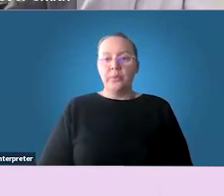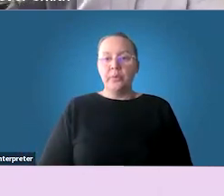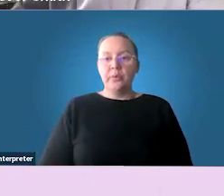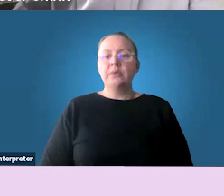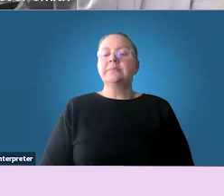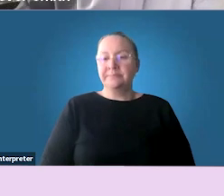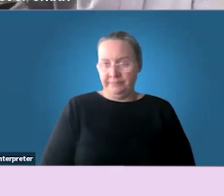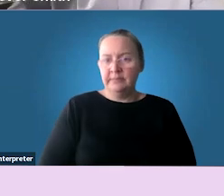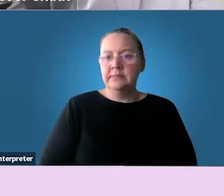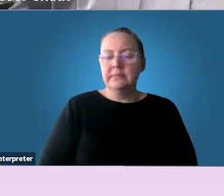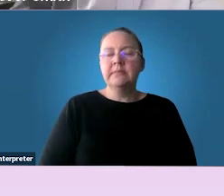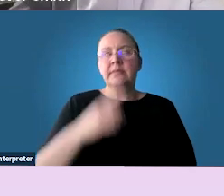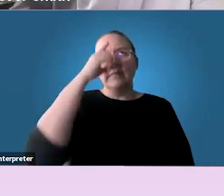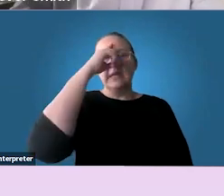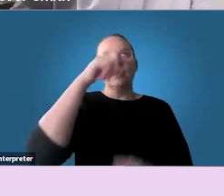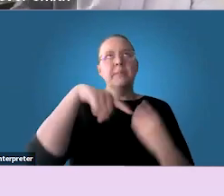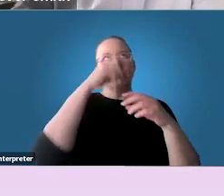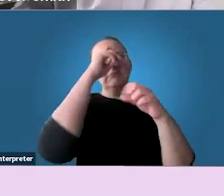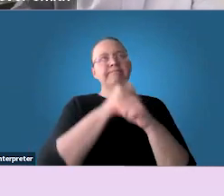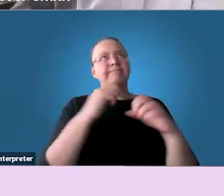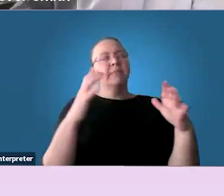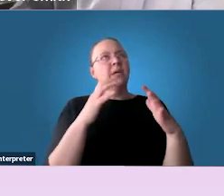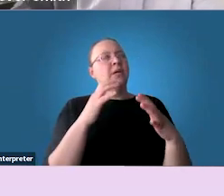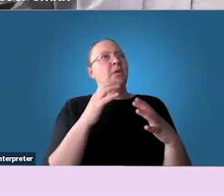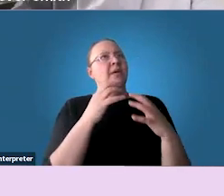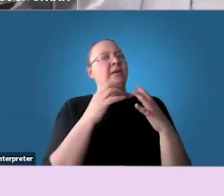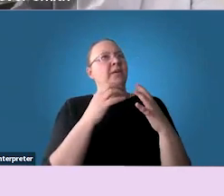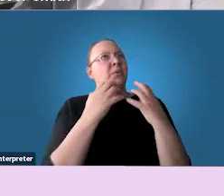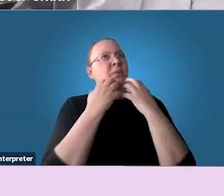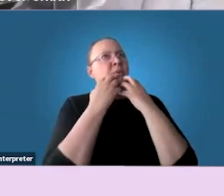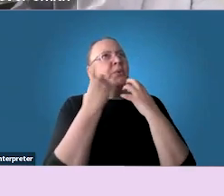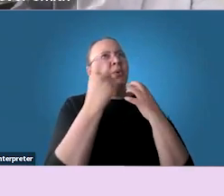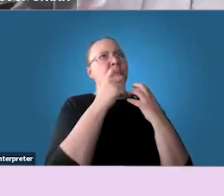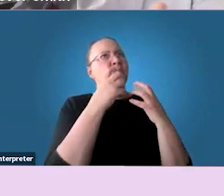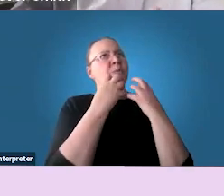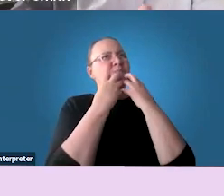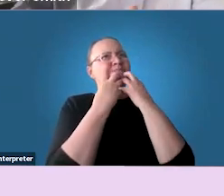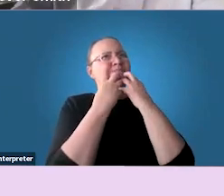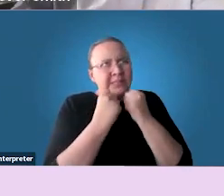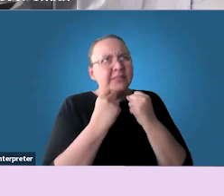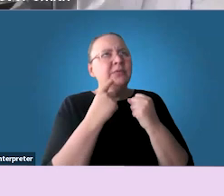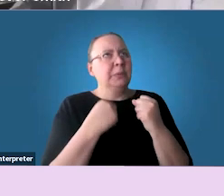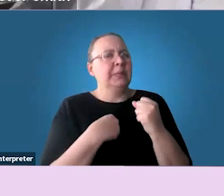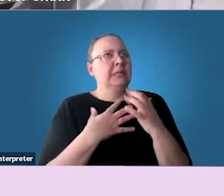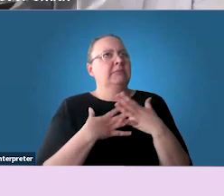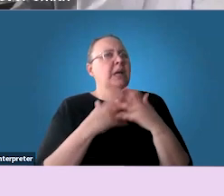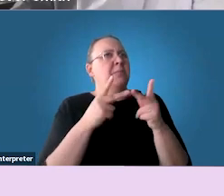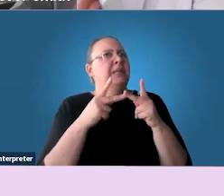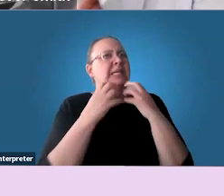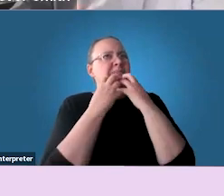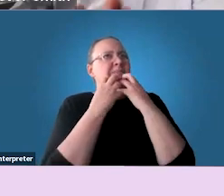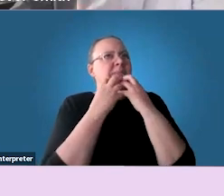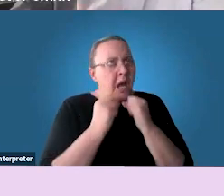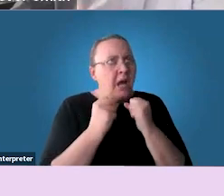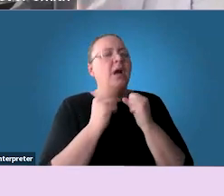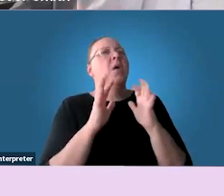Bring to mind a time when you felt deeply cared for by a person, a place, or a collective, and let that